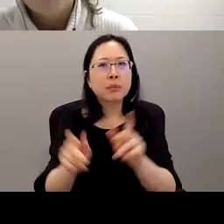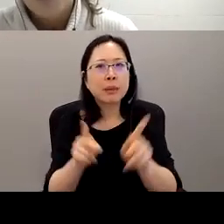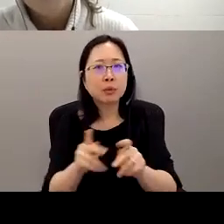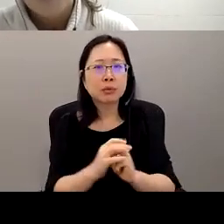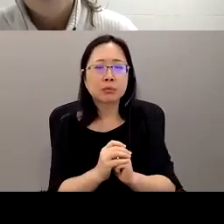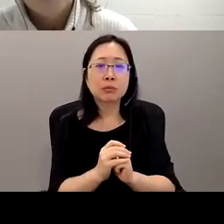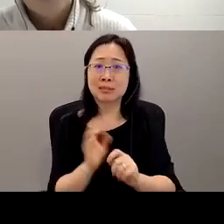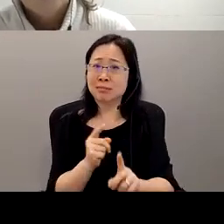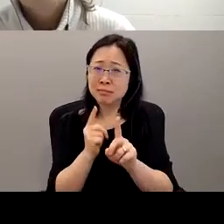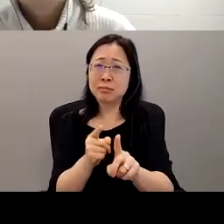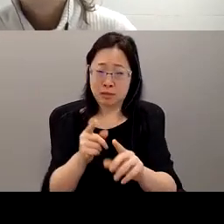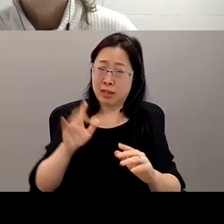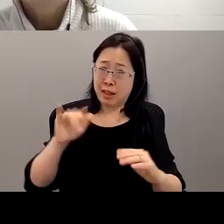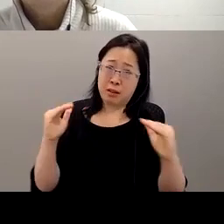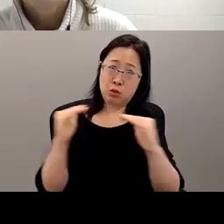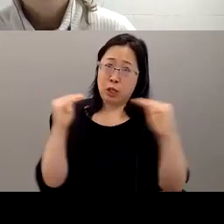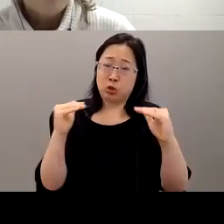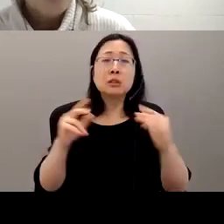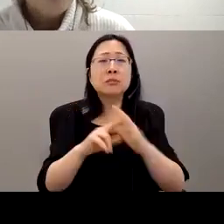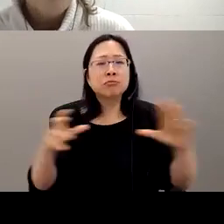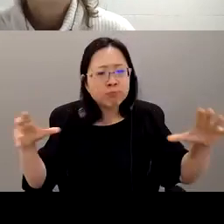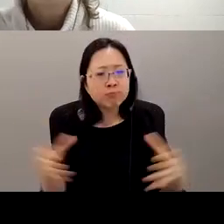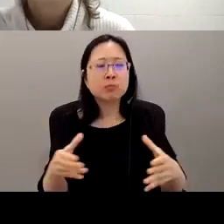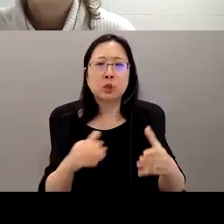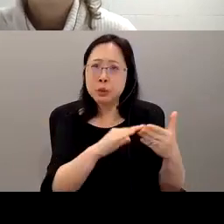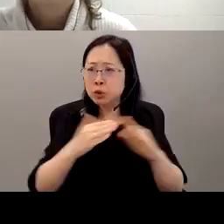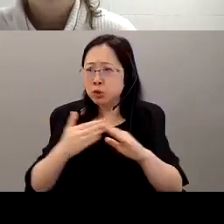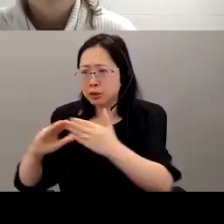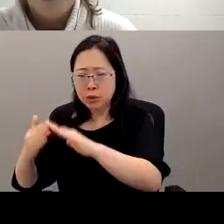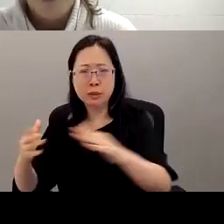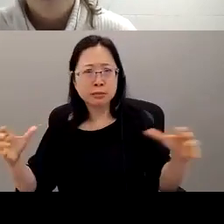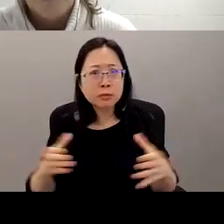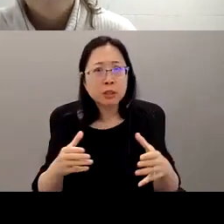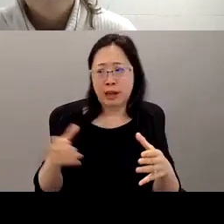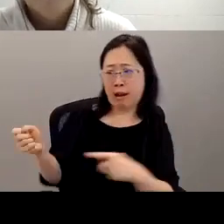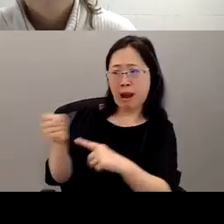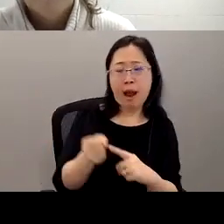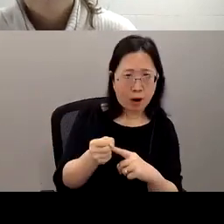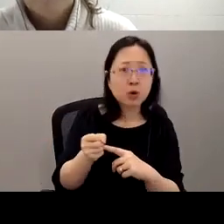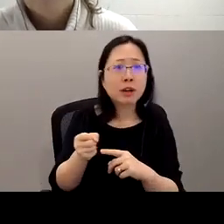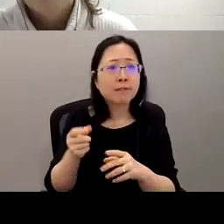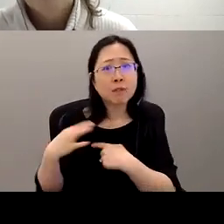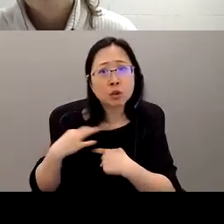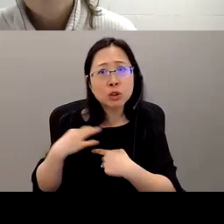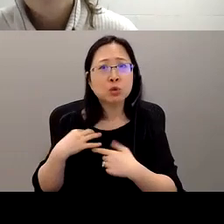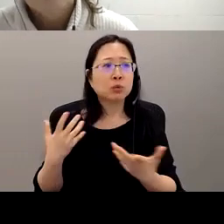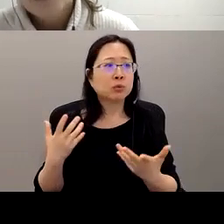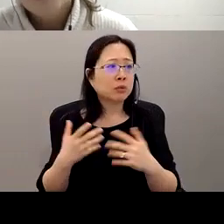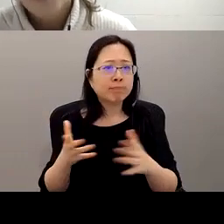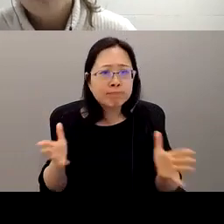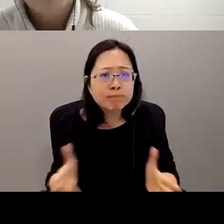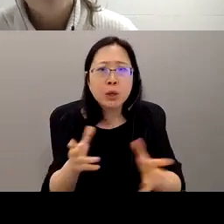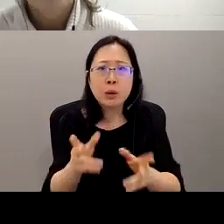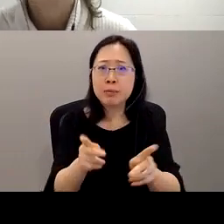creation of justice by equipping community volunteers to facilitate these dialogues. We believe in